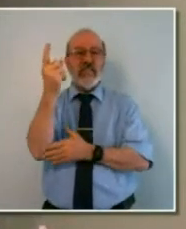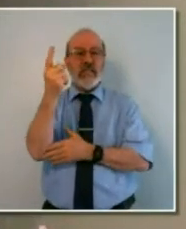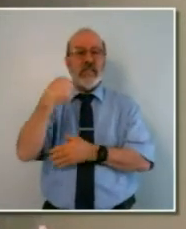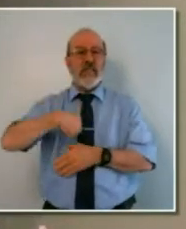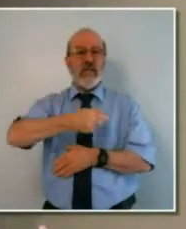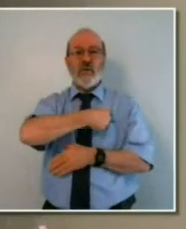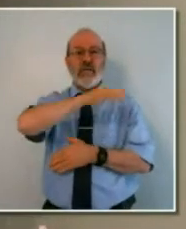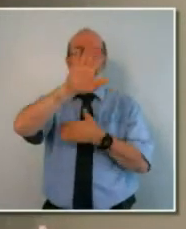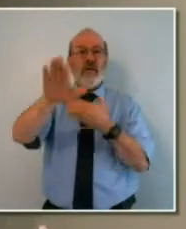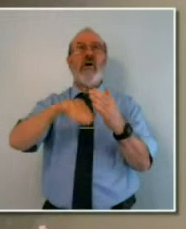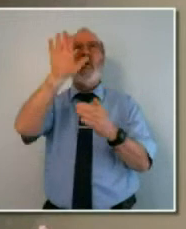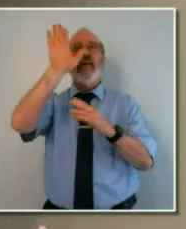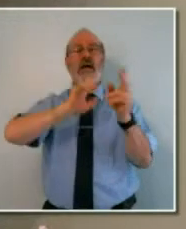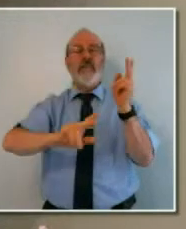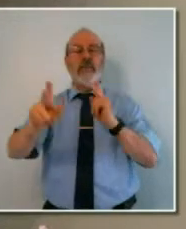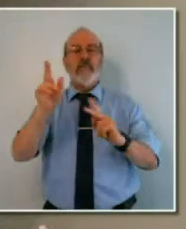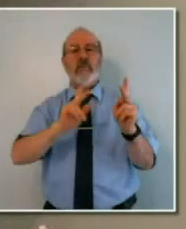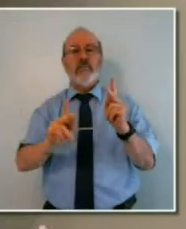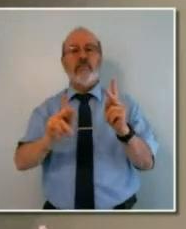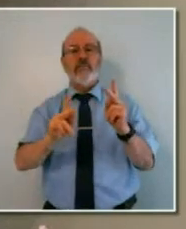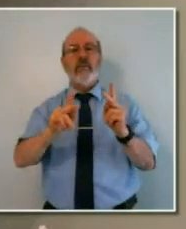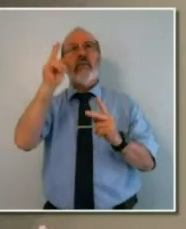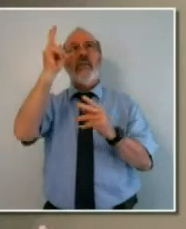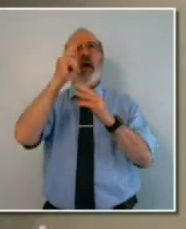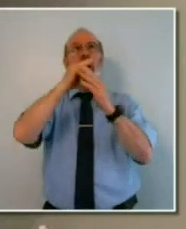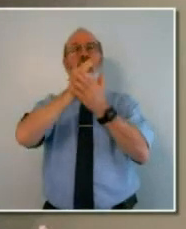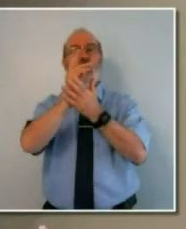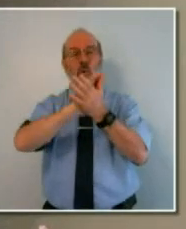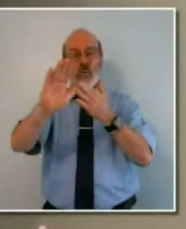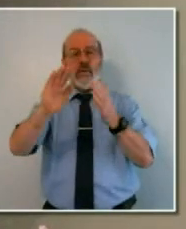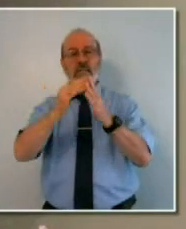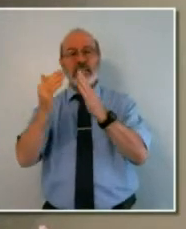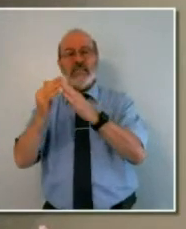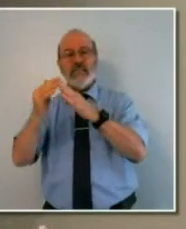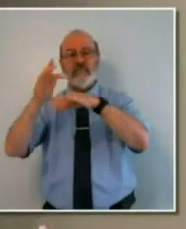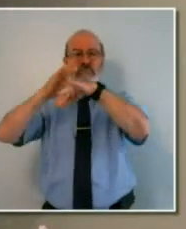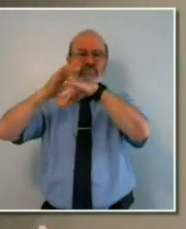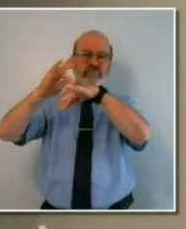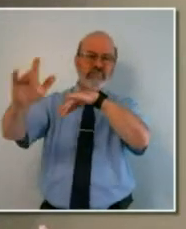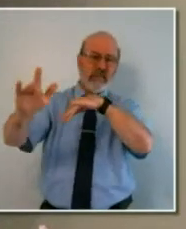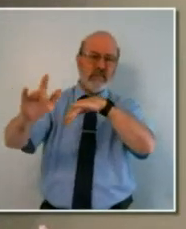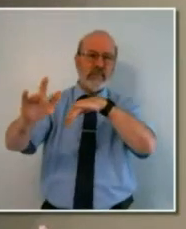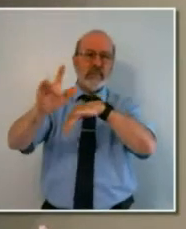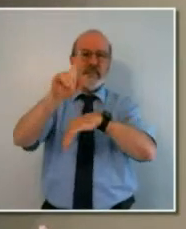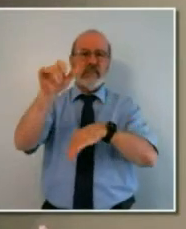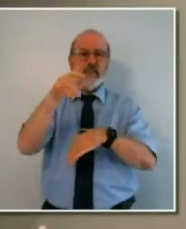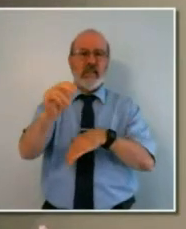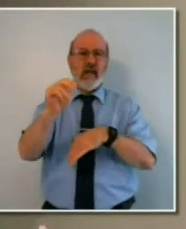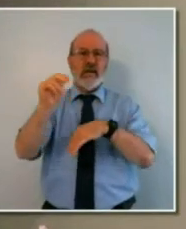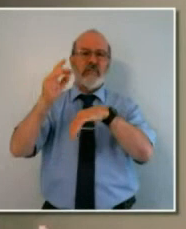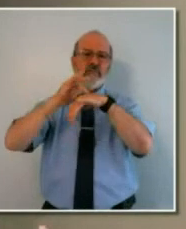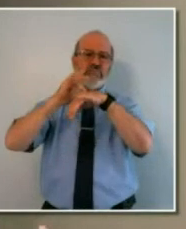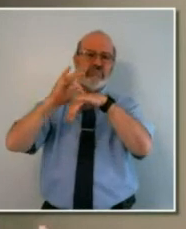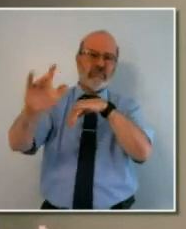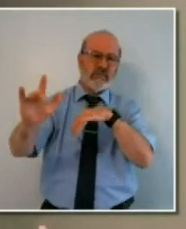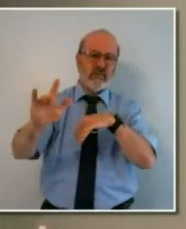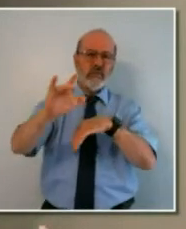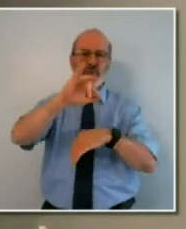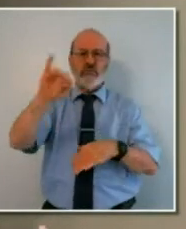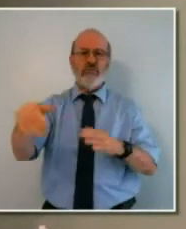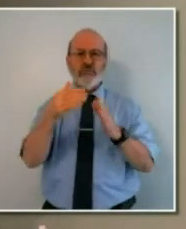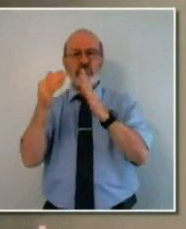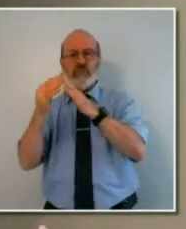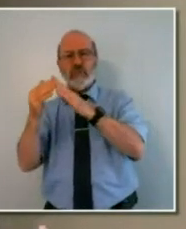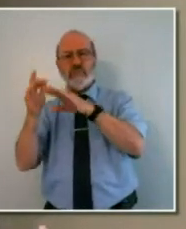thy people. Thy holy cities are a wilderness. Zion is a wilderness. Jerusalem,